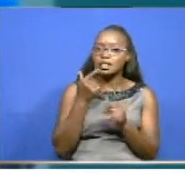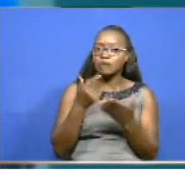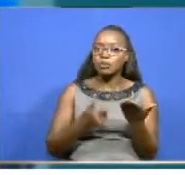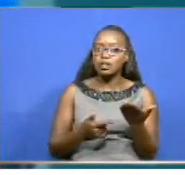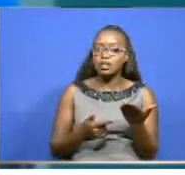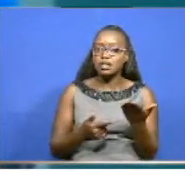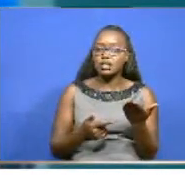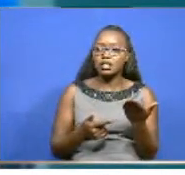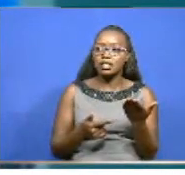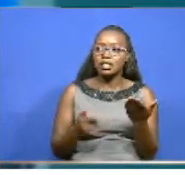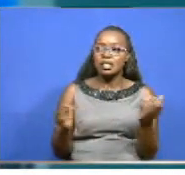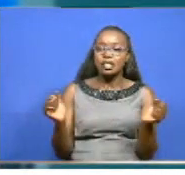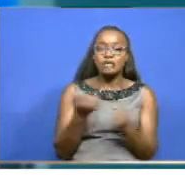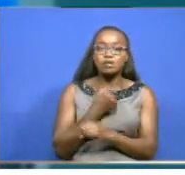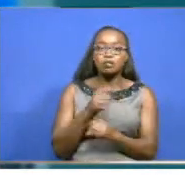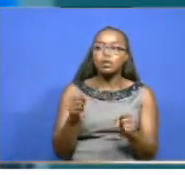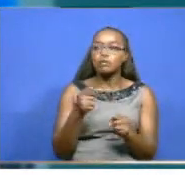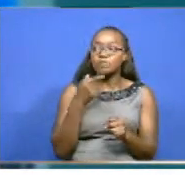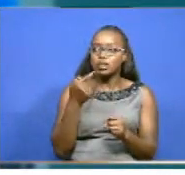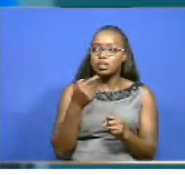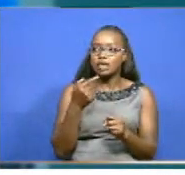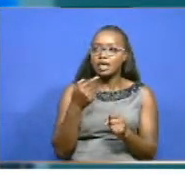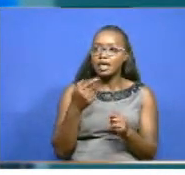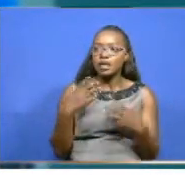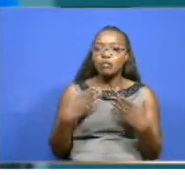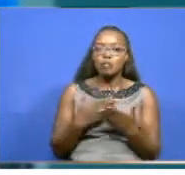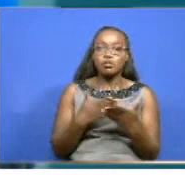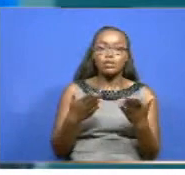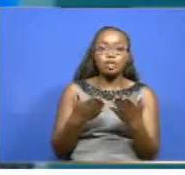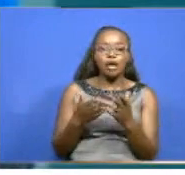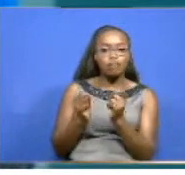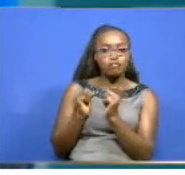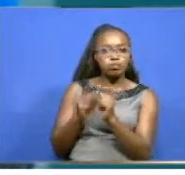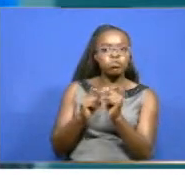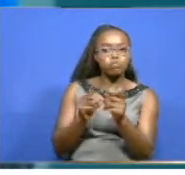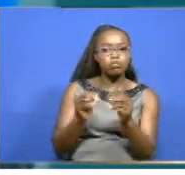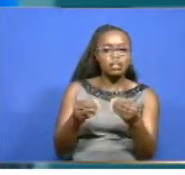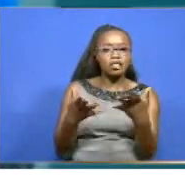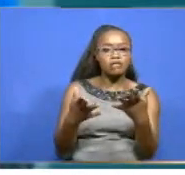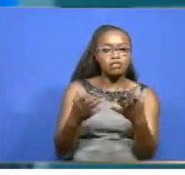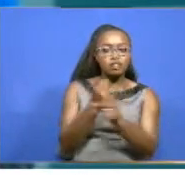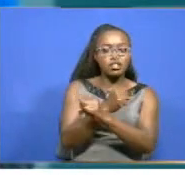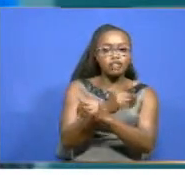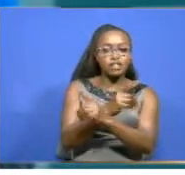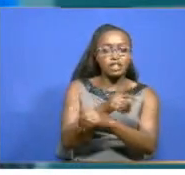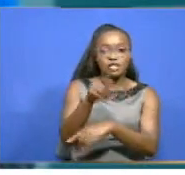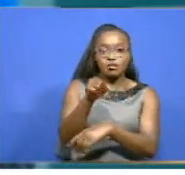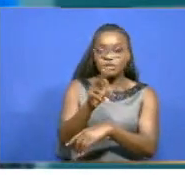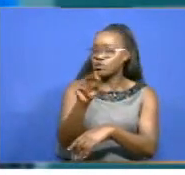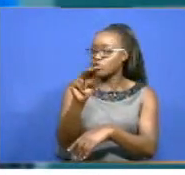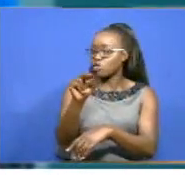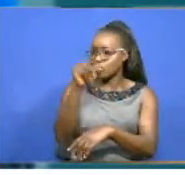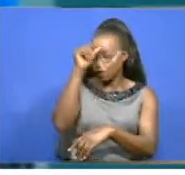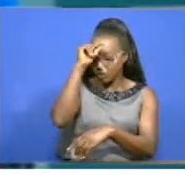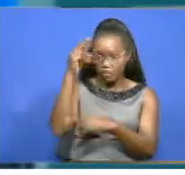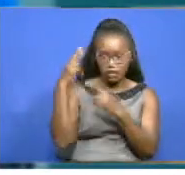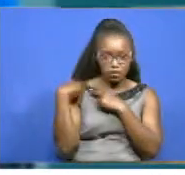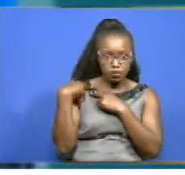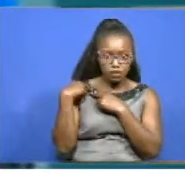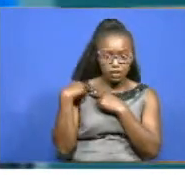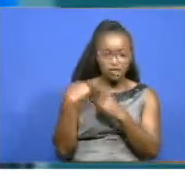you cannot say that we're gonna arm locals to defend themselves. Mm-hmm. We want the government to defend them. We want